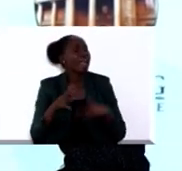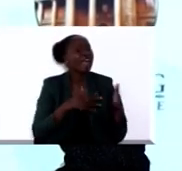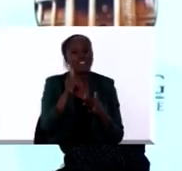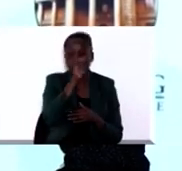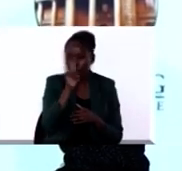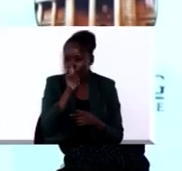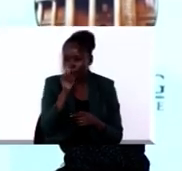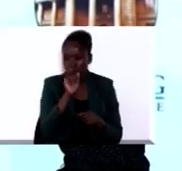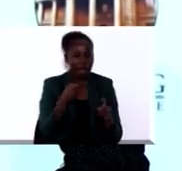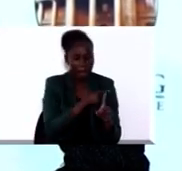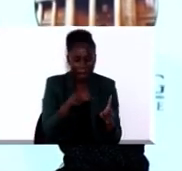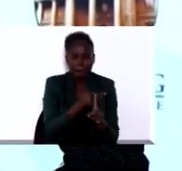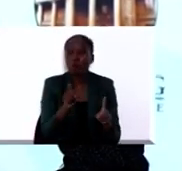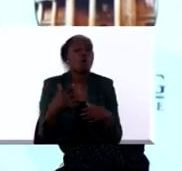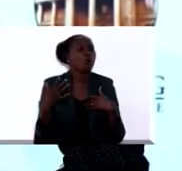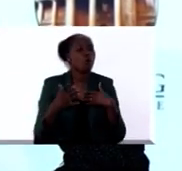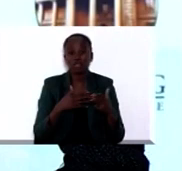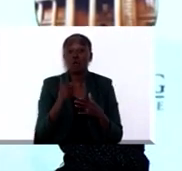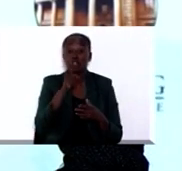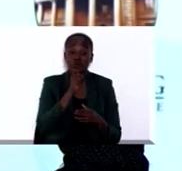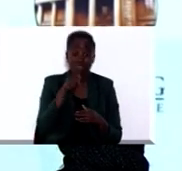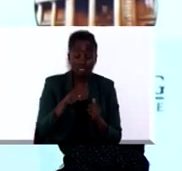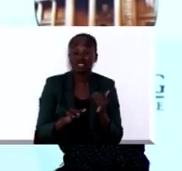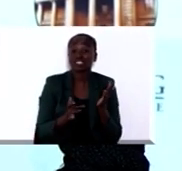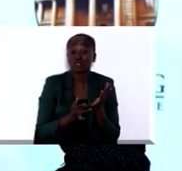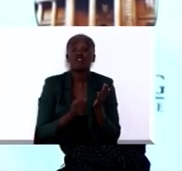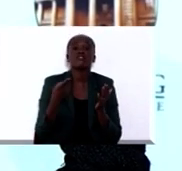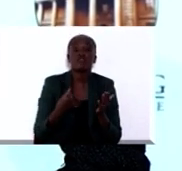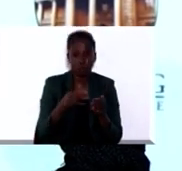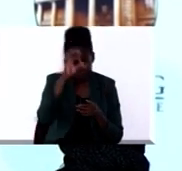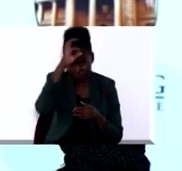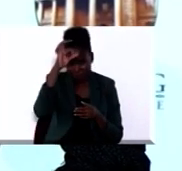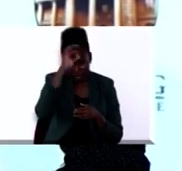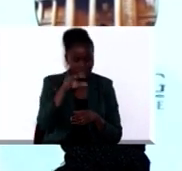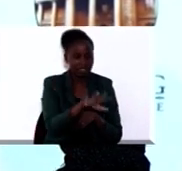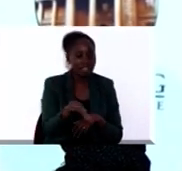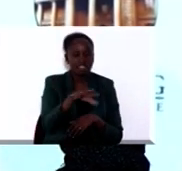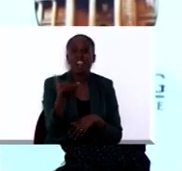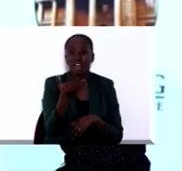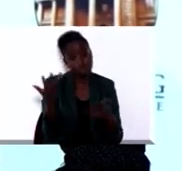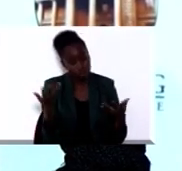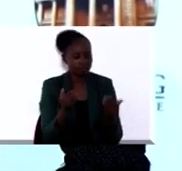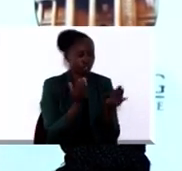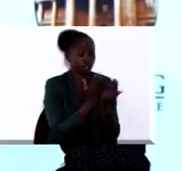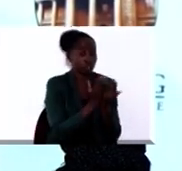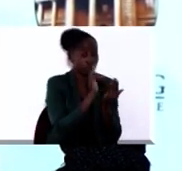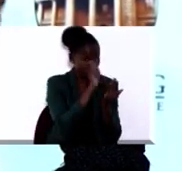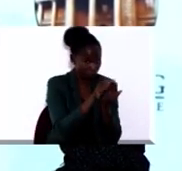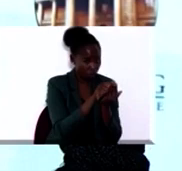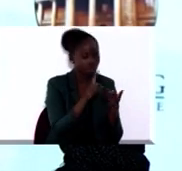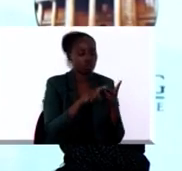where crime is, and we will also use this technology to police areas like our schools,